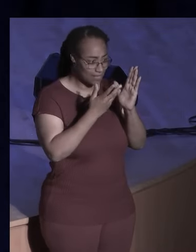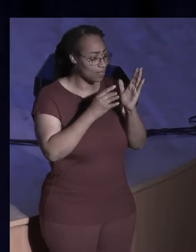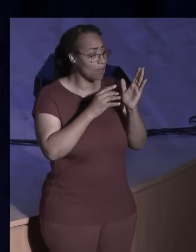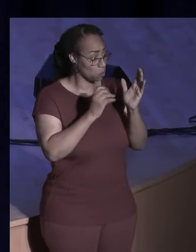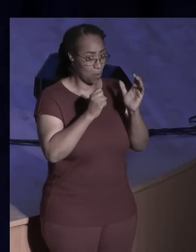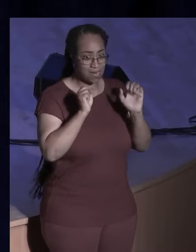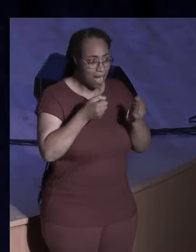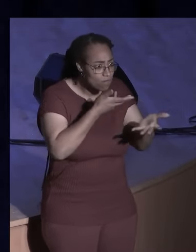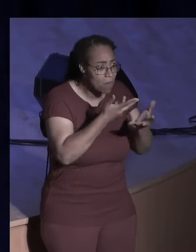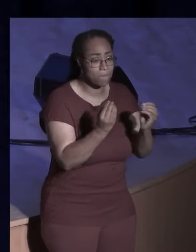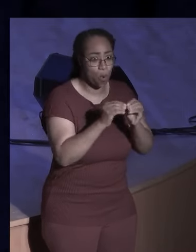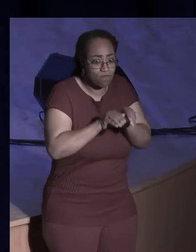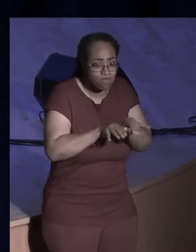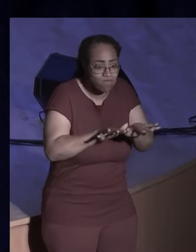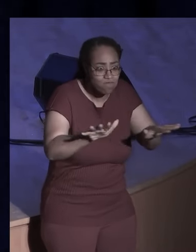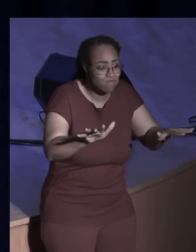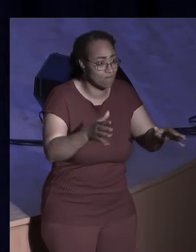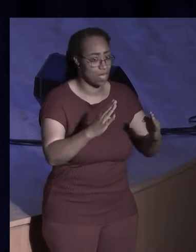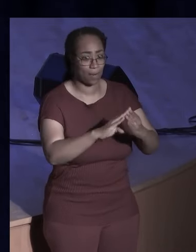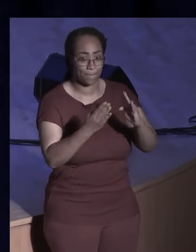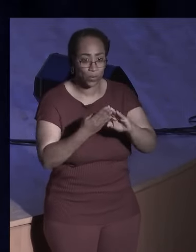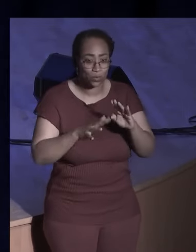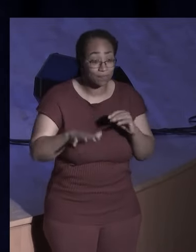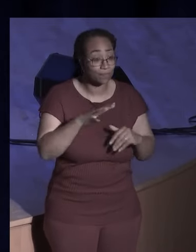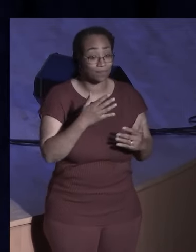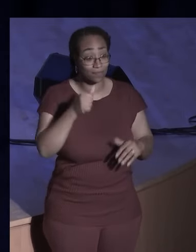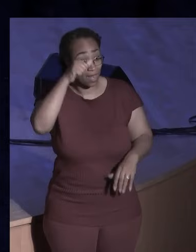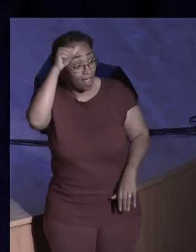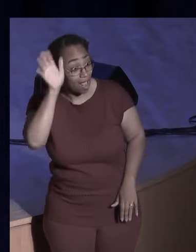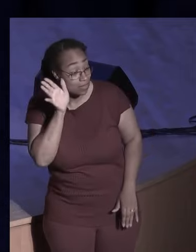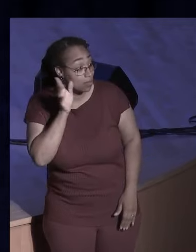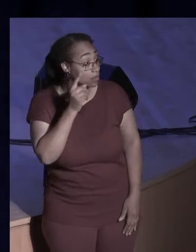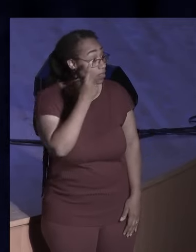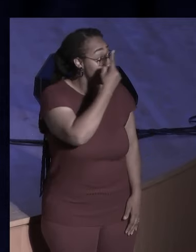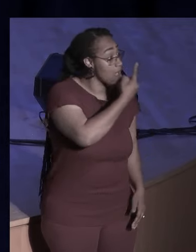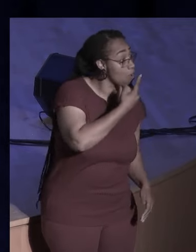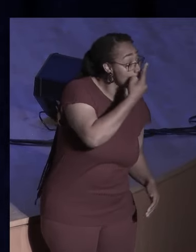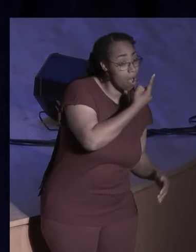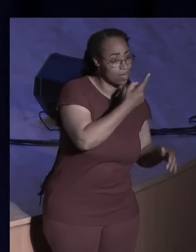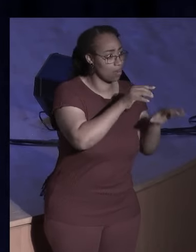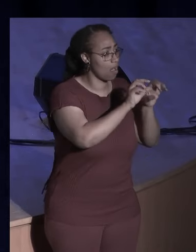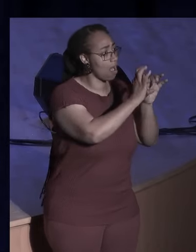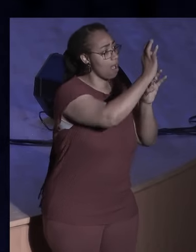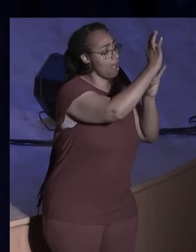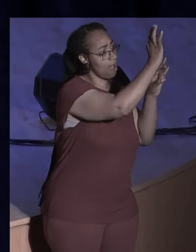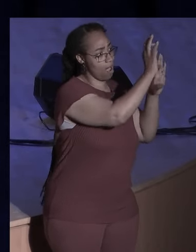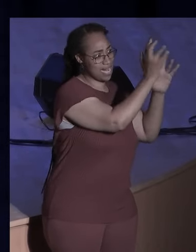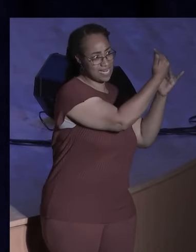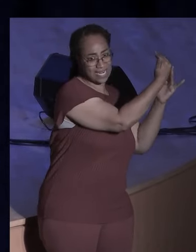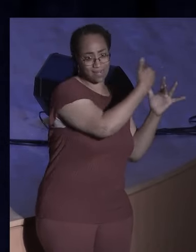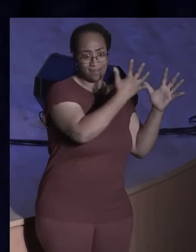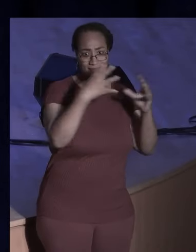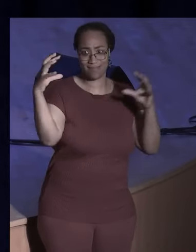school system. We are honored to work with the Smithsonian to share expertise and resources in pursuit of